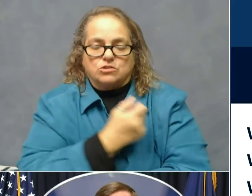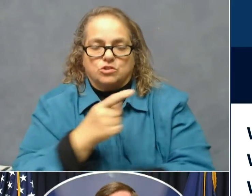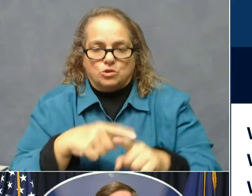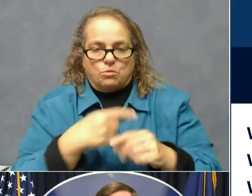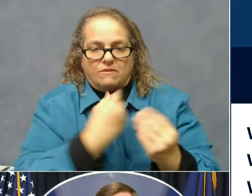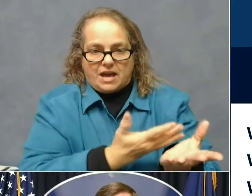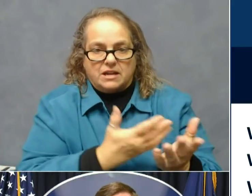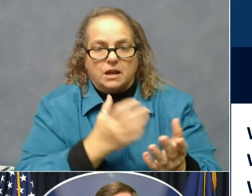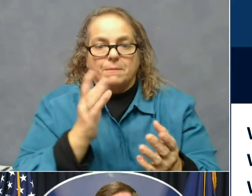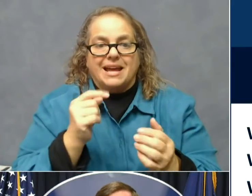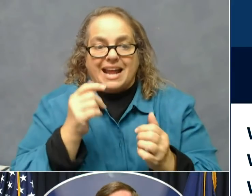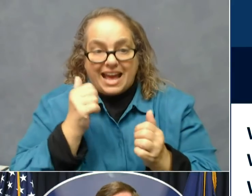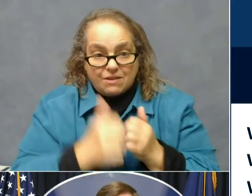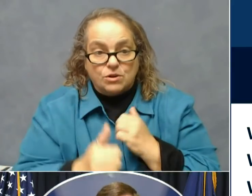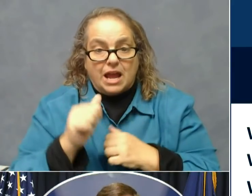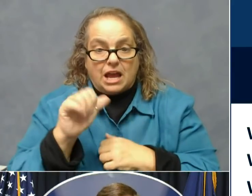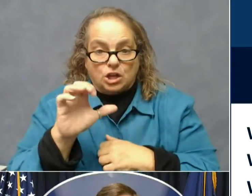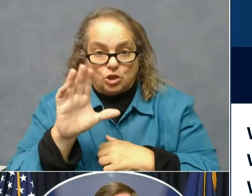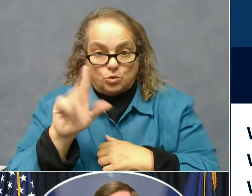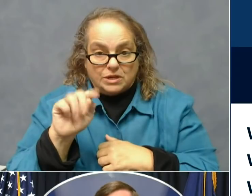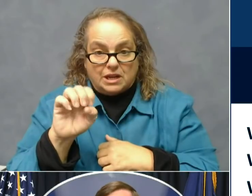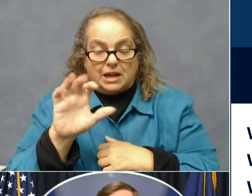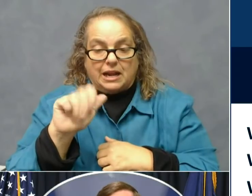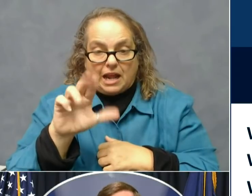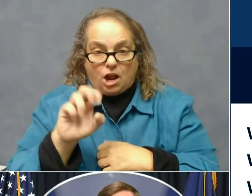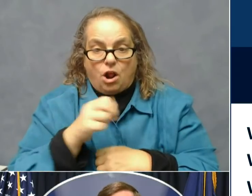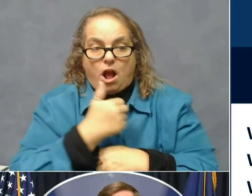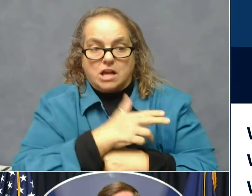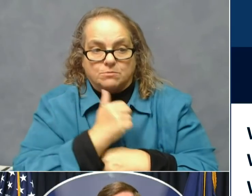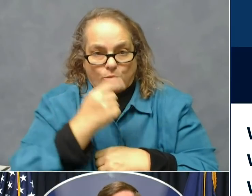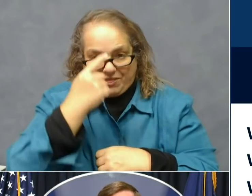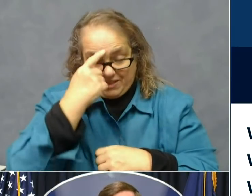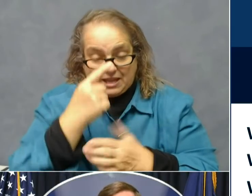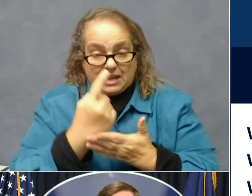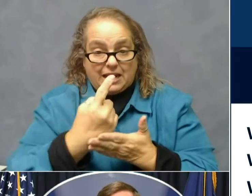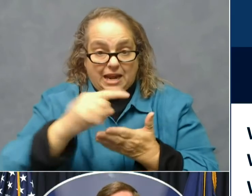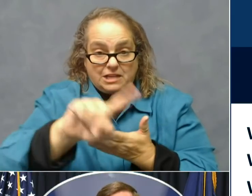every acute care hospital, we believe next week, will have a